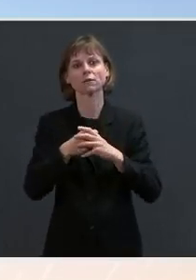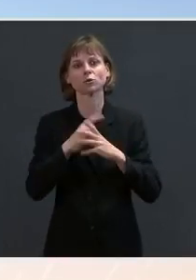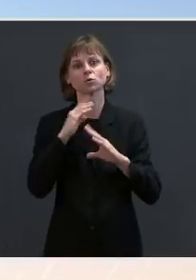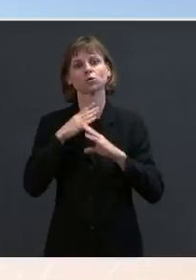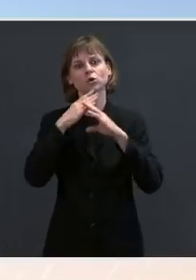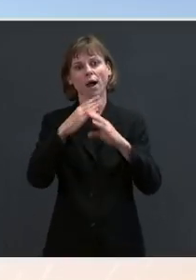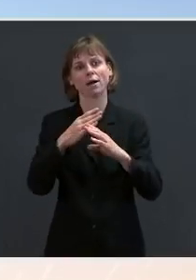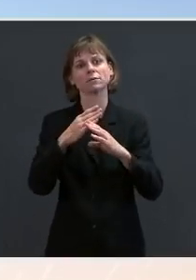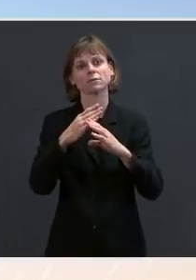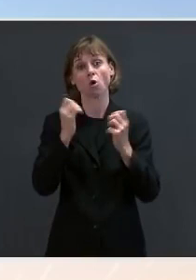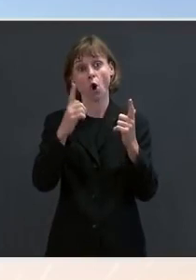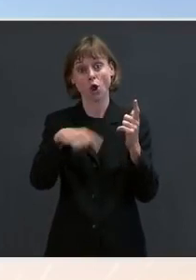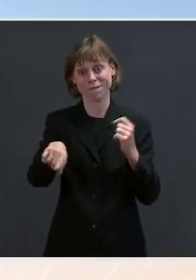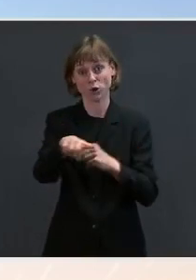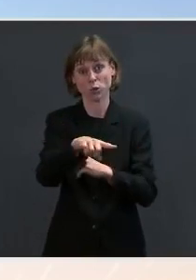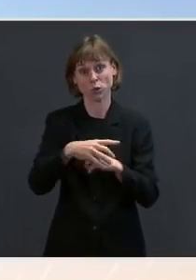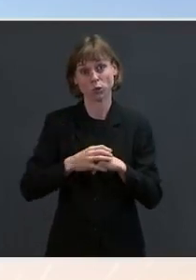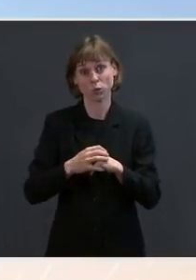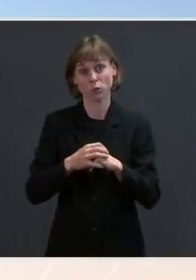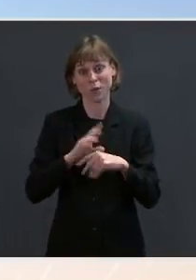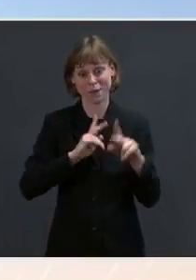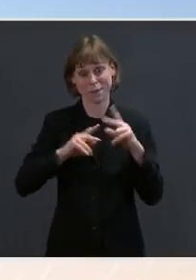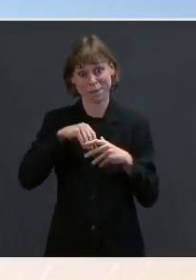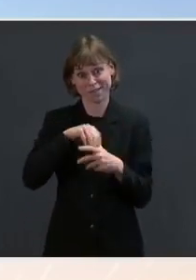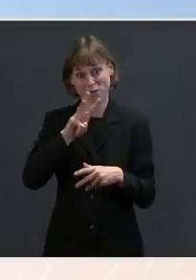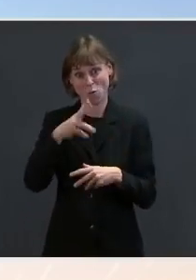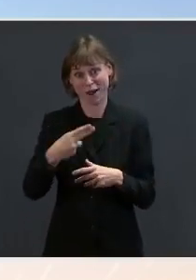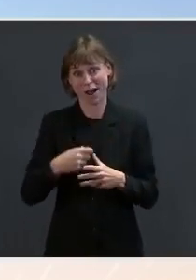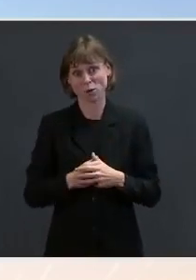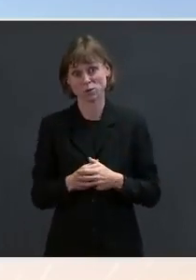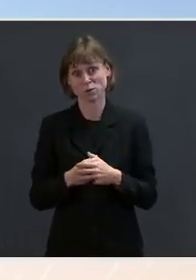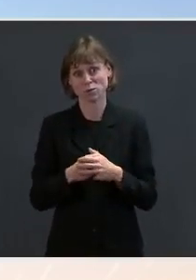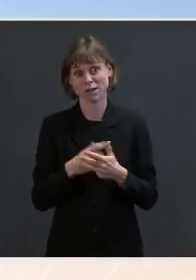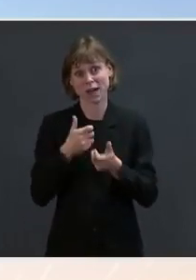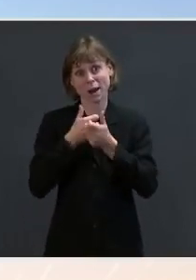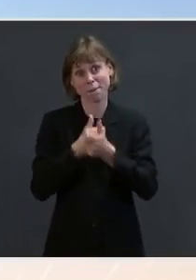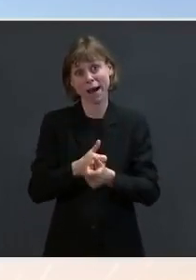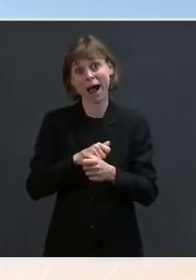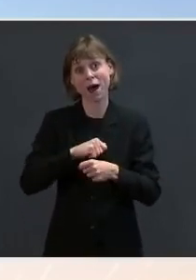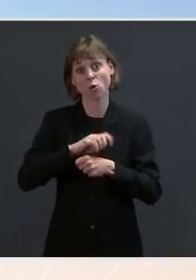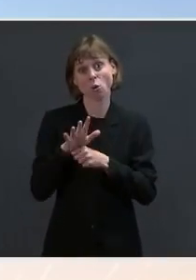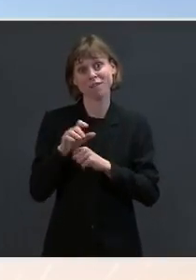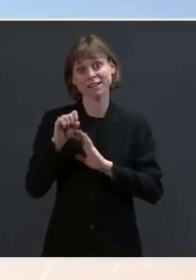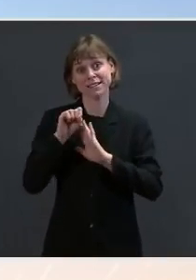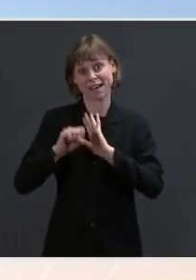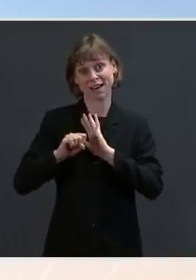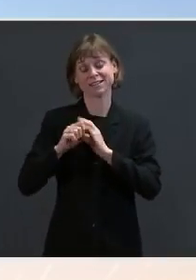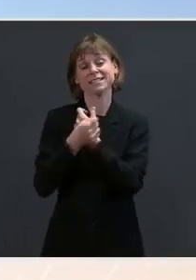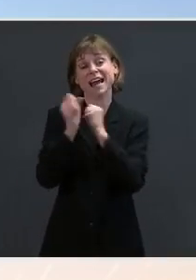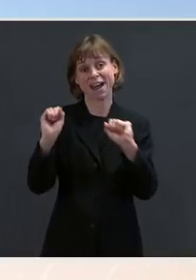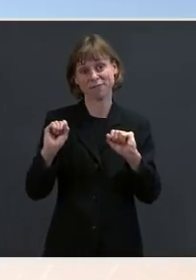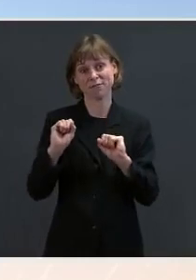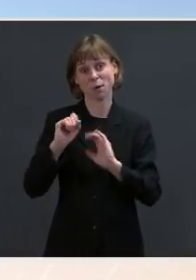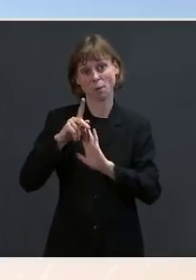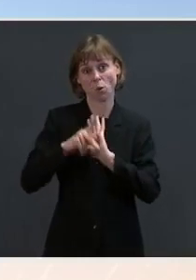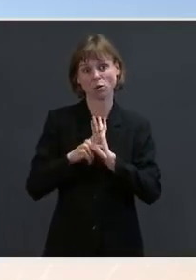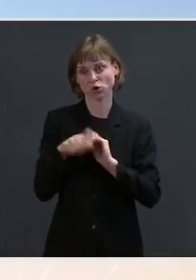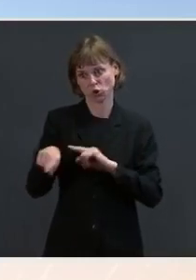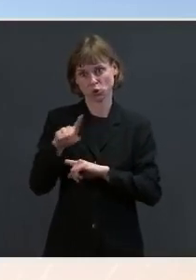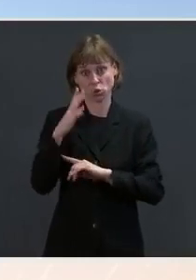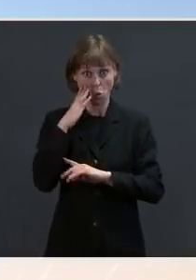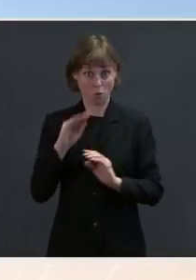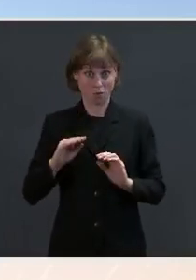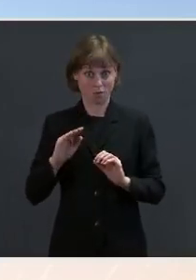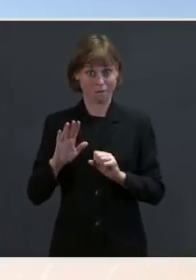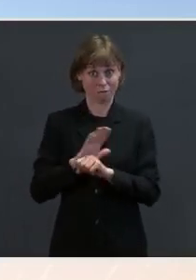protect all of you, to protect the people in the White House, and to abide by COVID-safe protocols. As you know, and just for full clarity, anyone who is